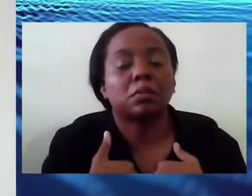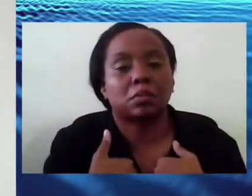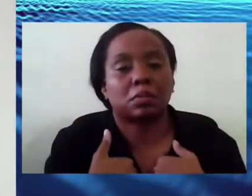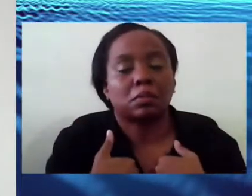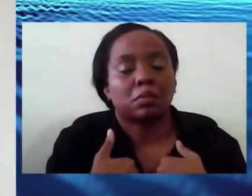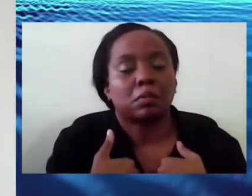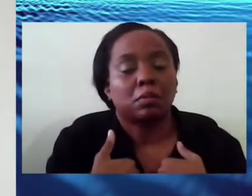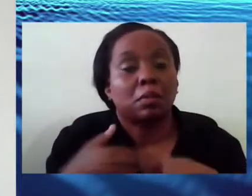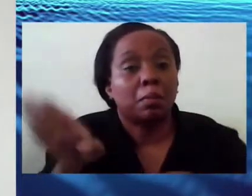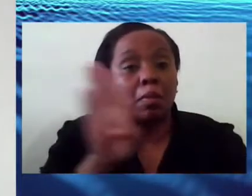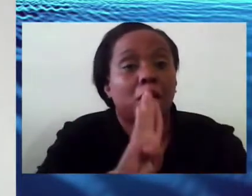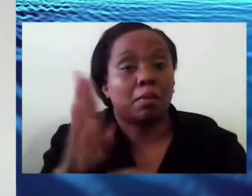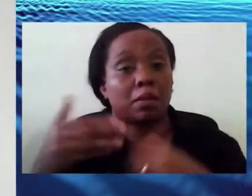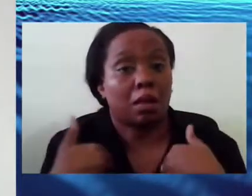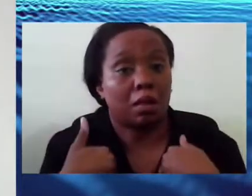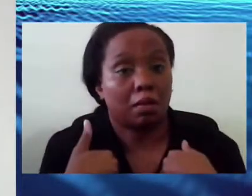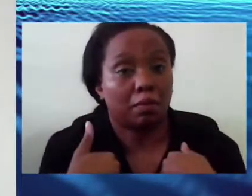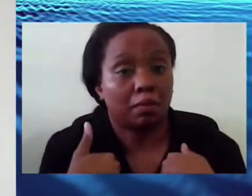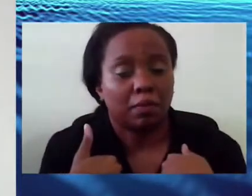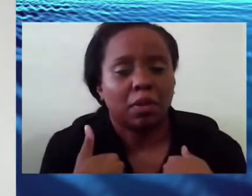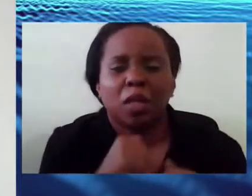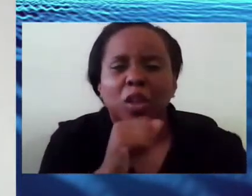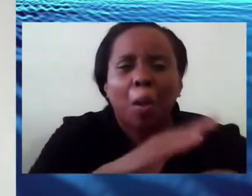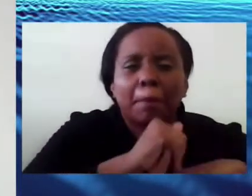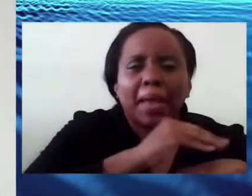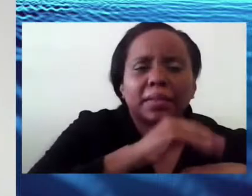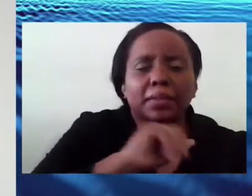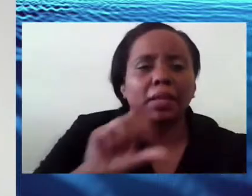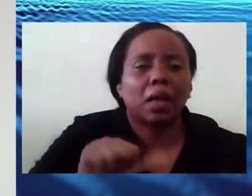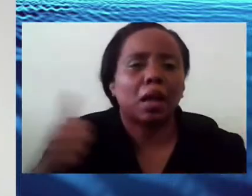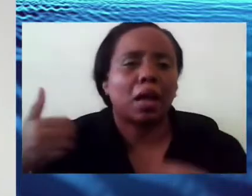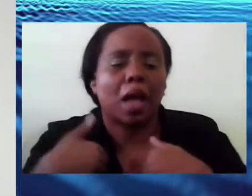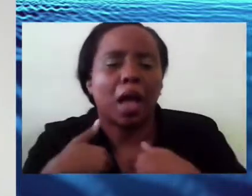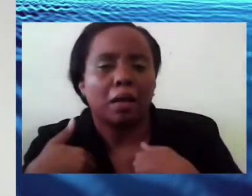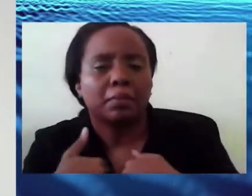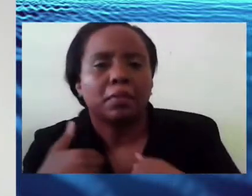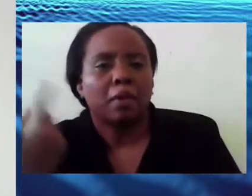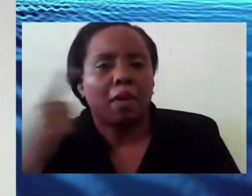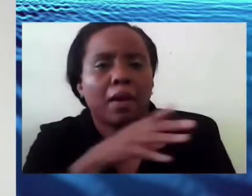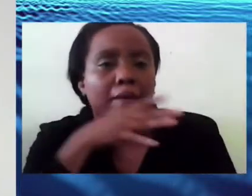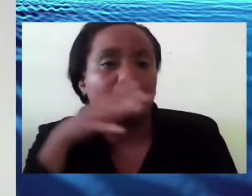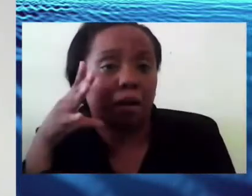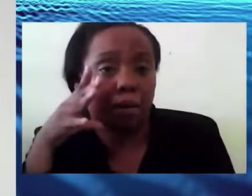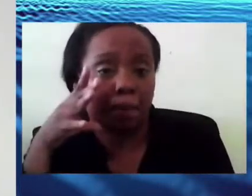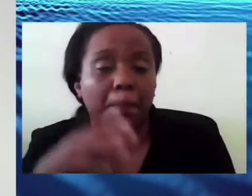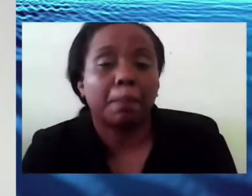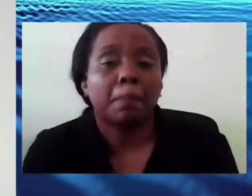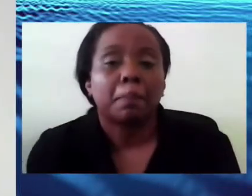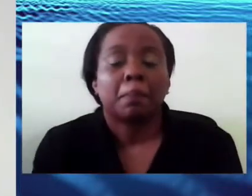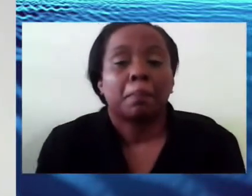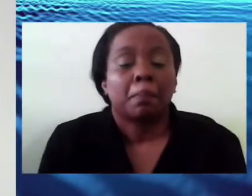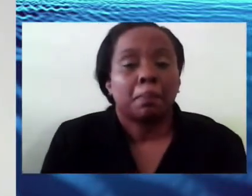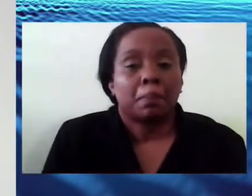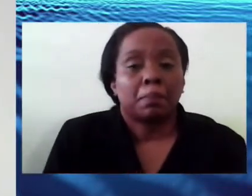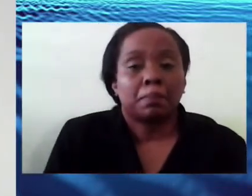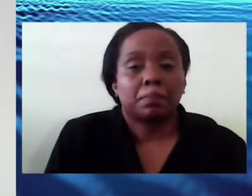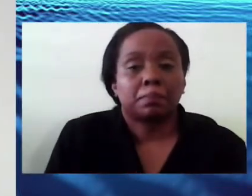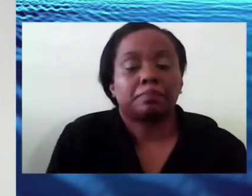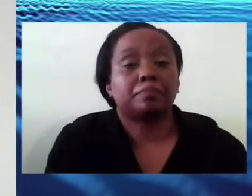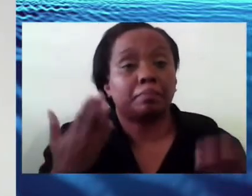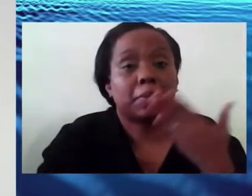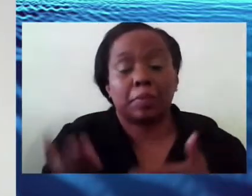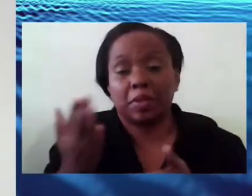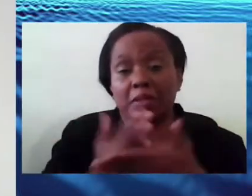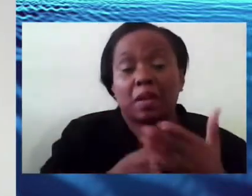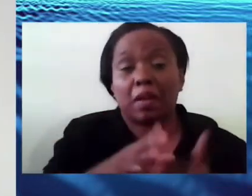really encourage farmers, backyard farmers, hobbyist farmers who may not necessarily be formal members